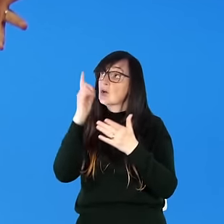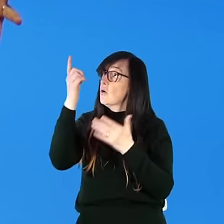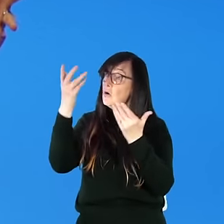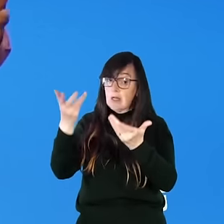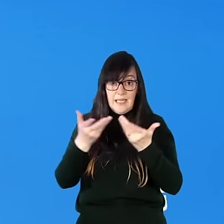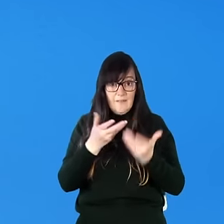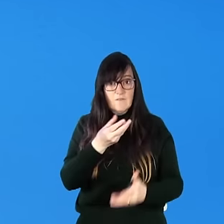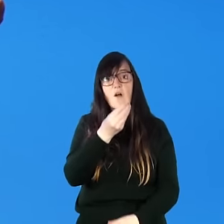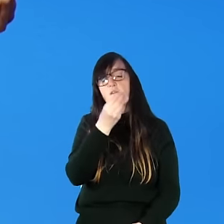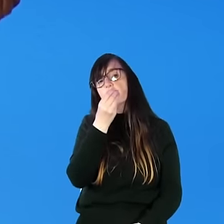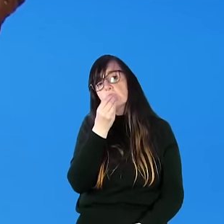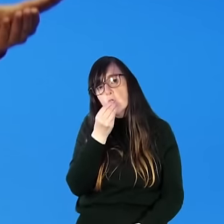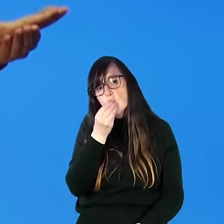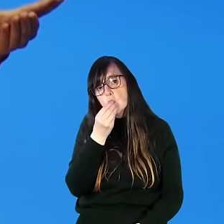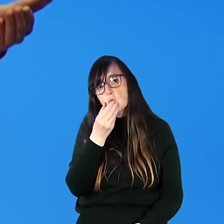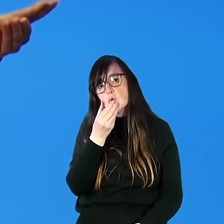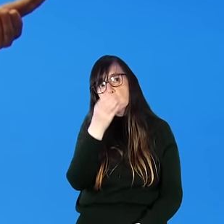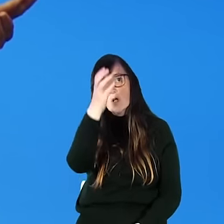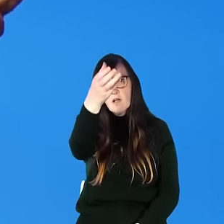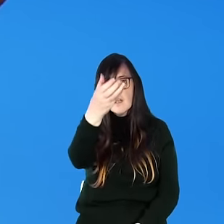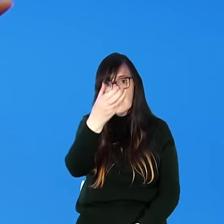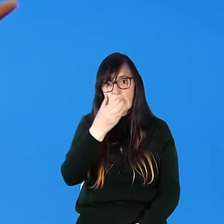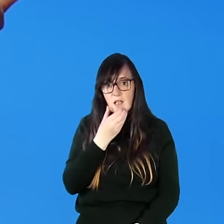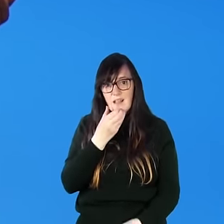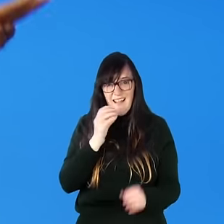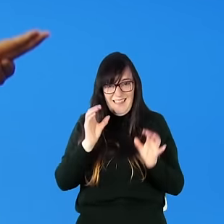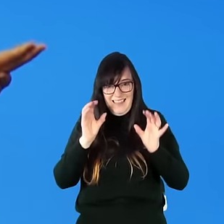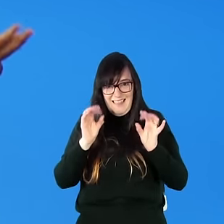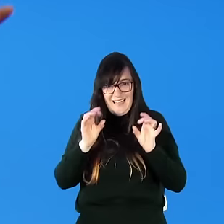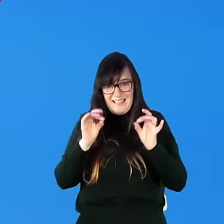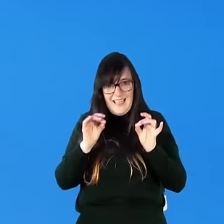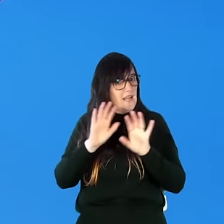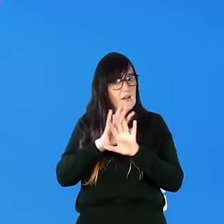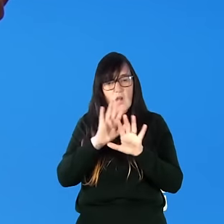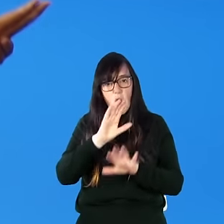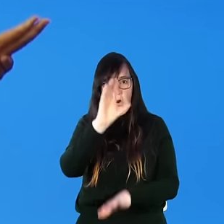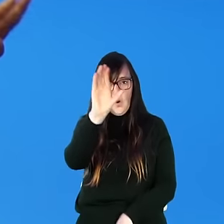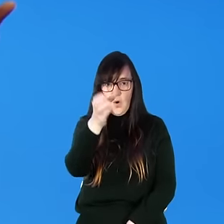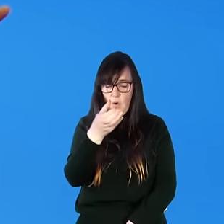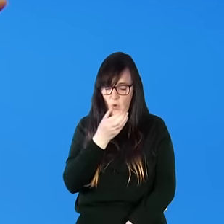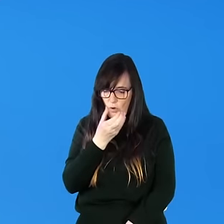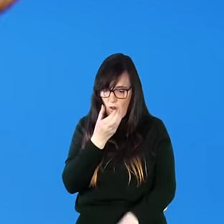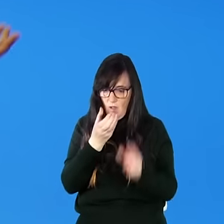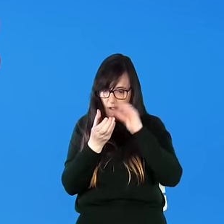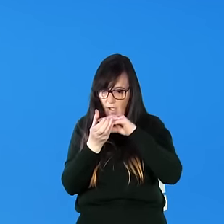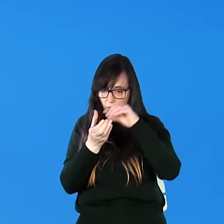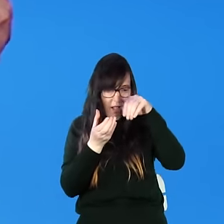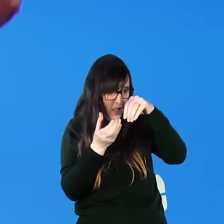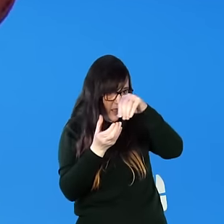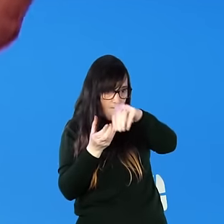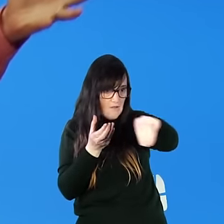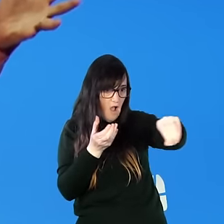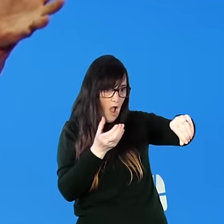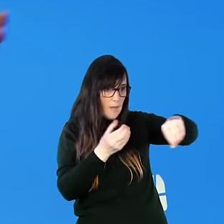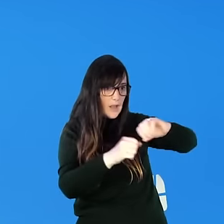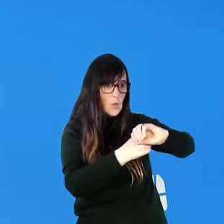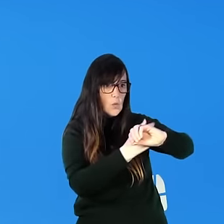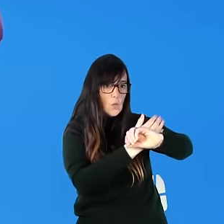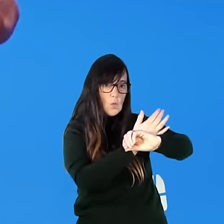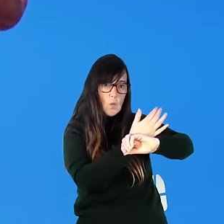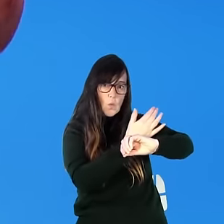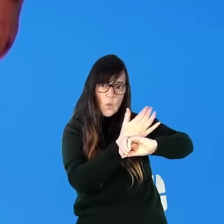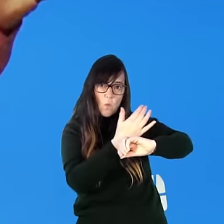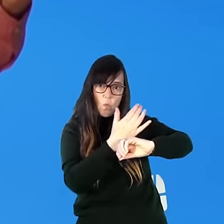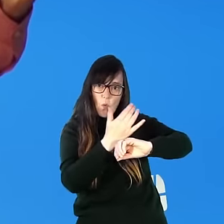to human beings, he gives the seeds that enable us to cultivate and develop farming and be creative and use technology and